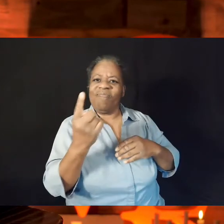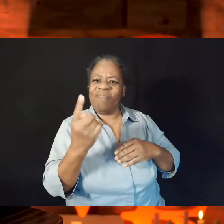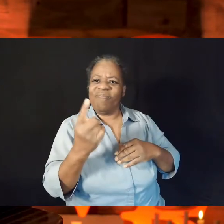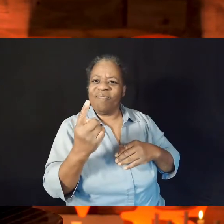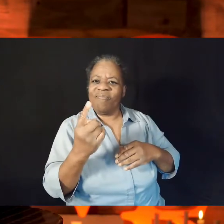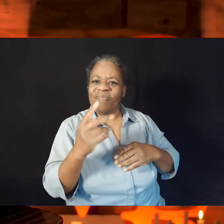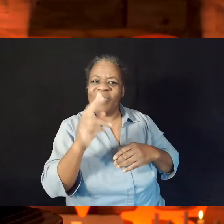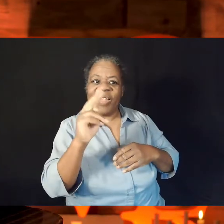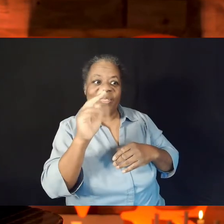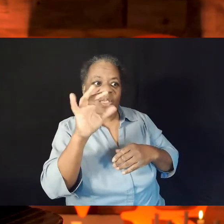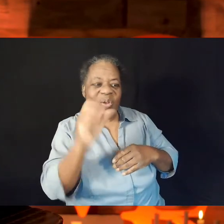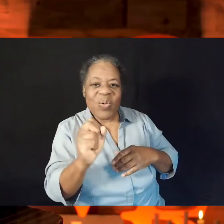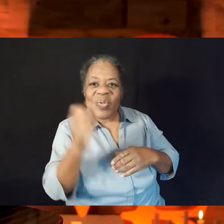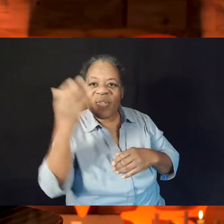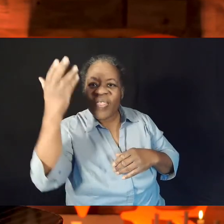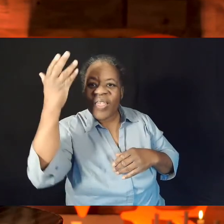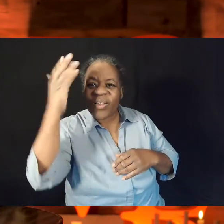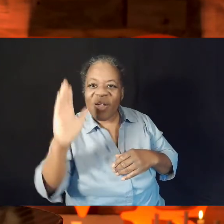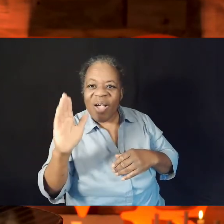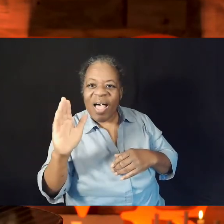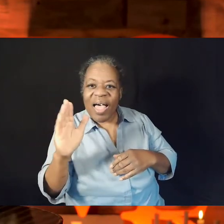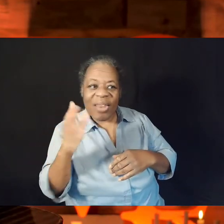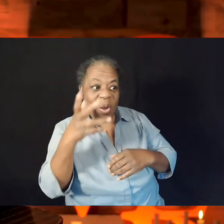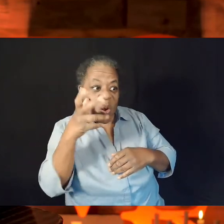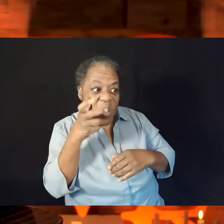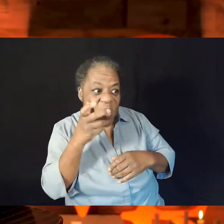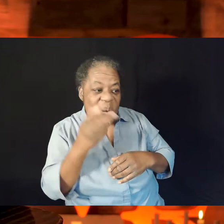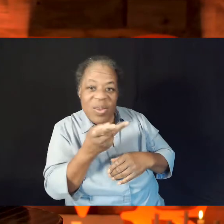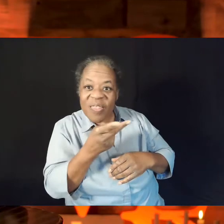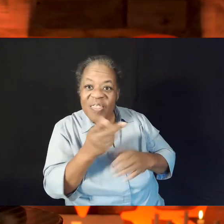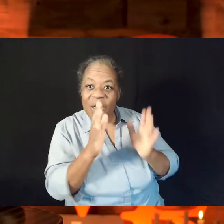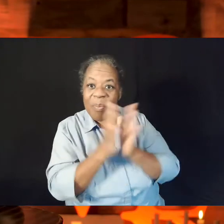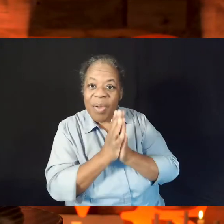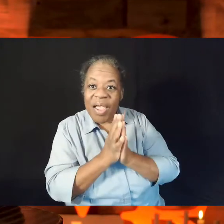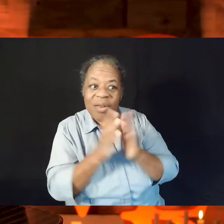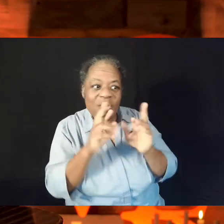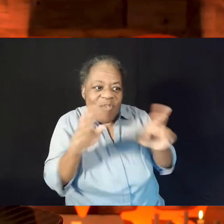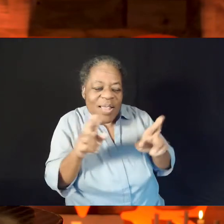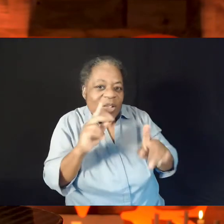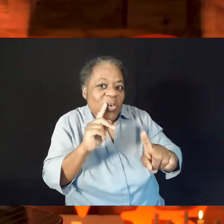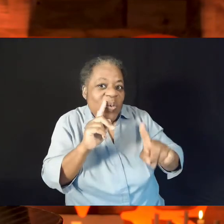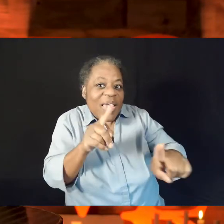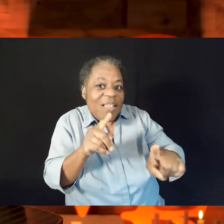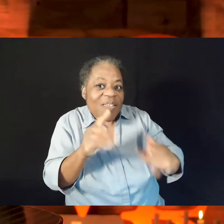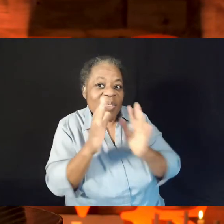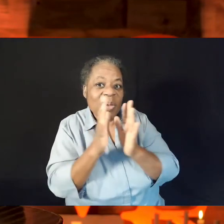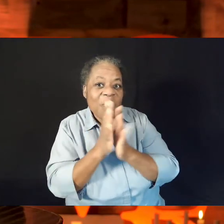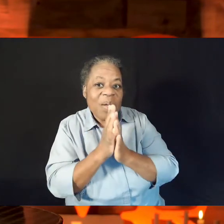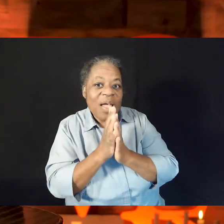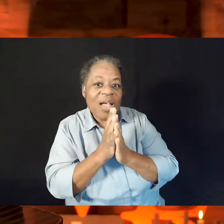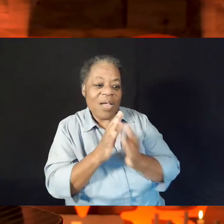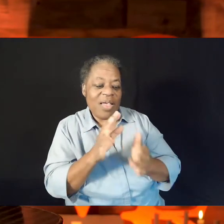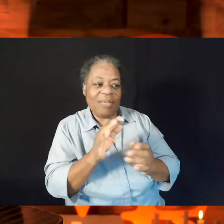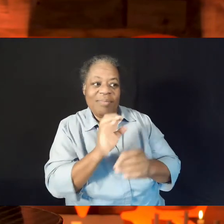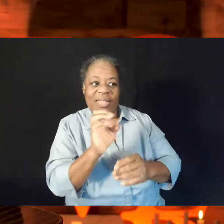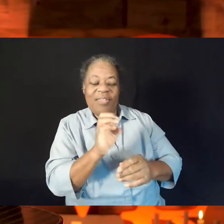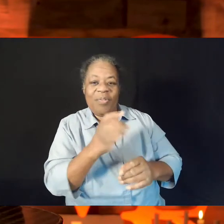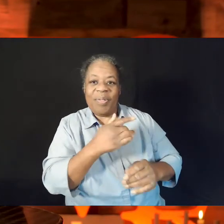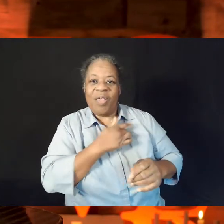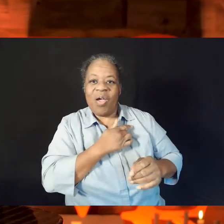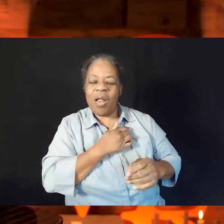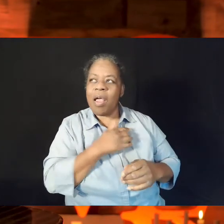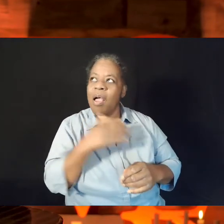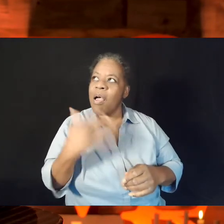that God has not only heard their prayer but was about to answer it confirms in Elizabeth's heart that God has kept his